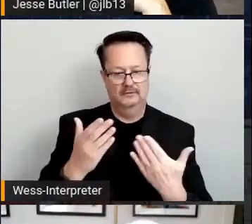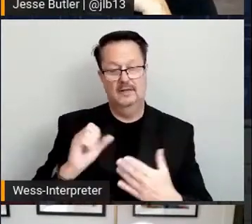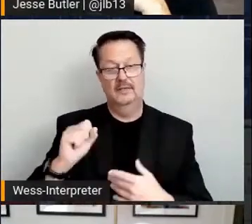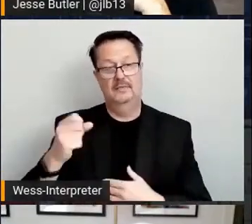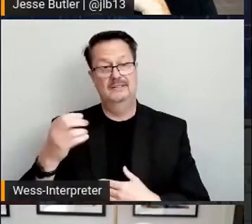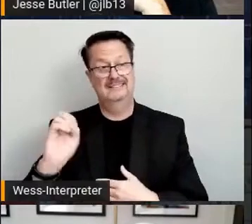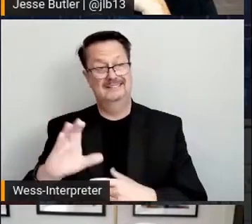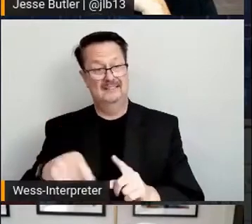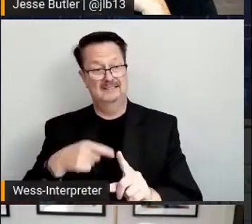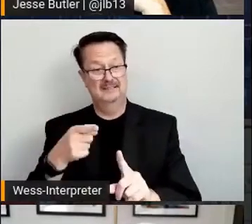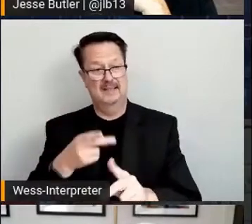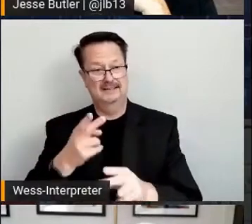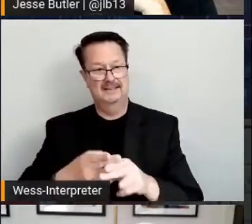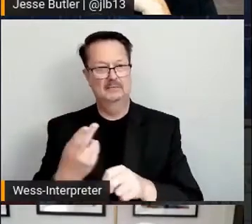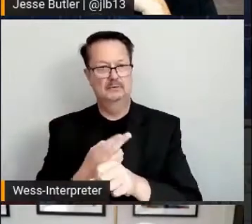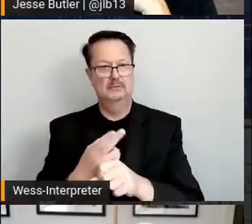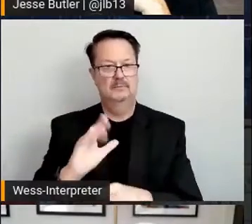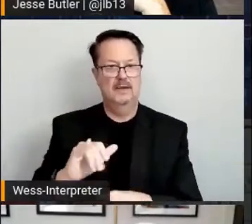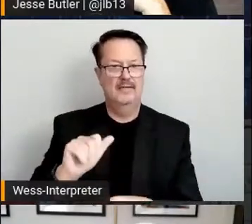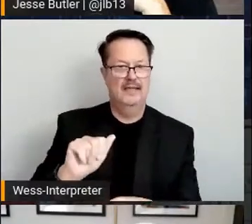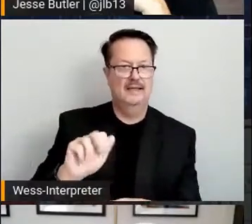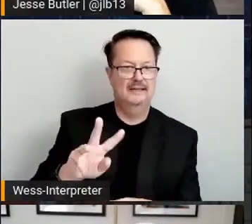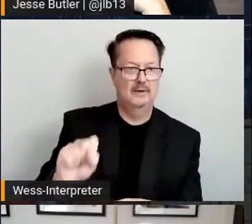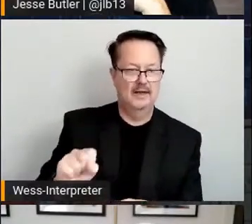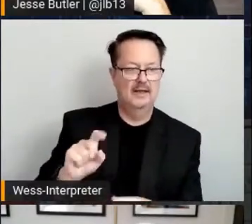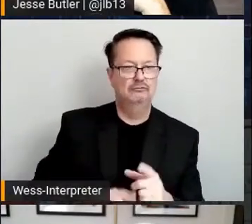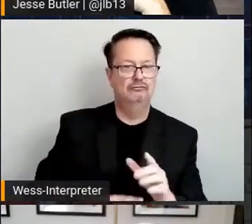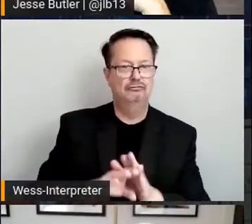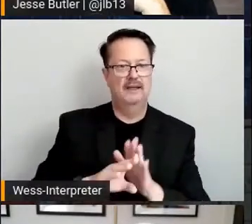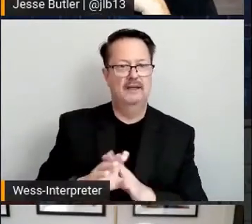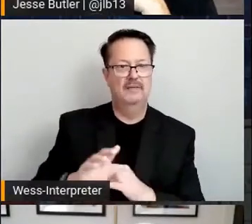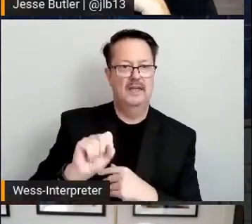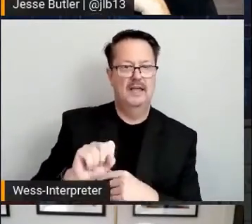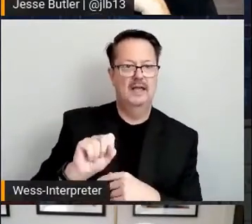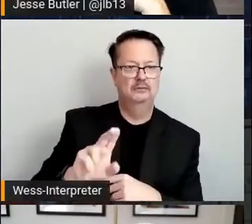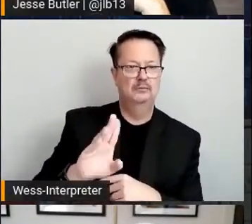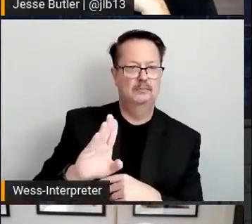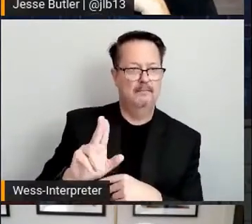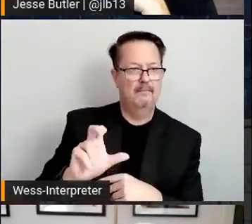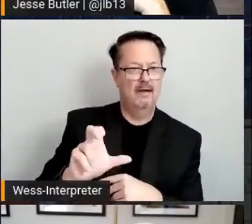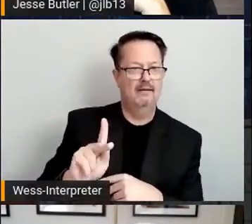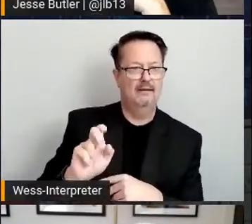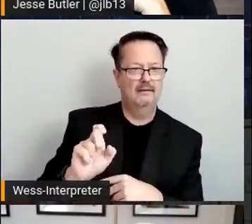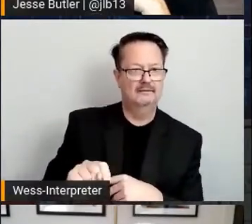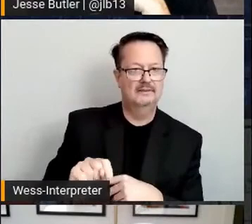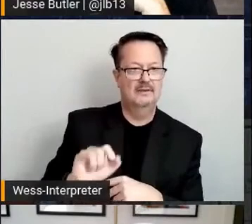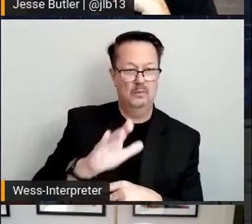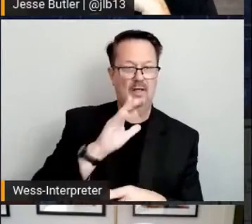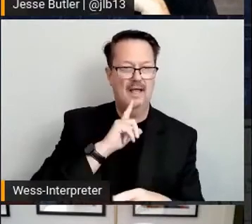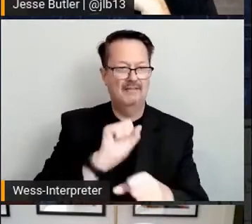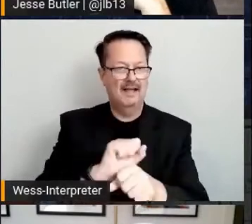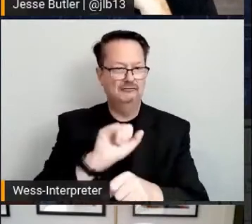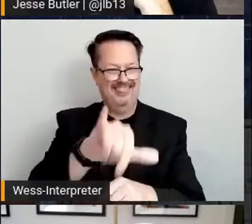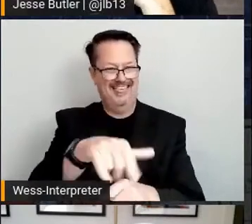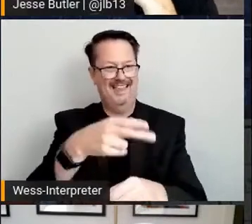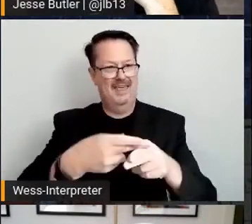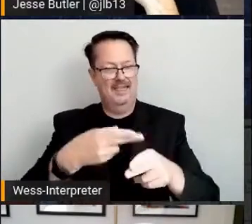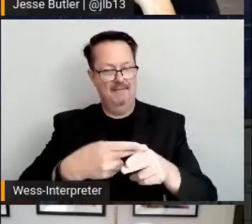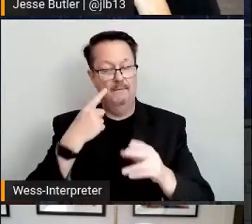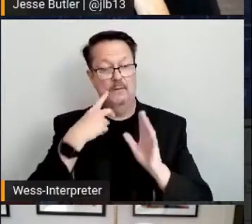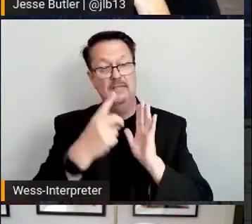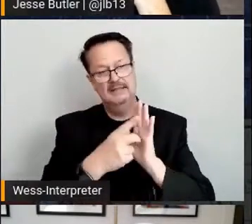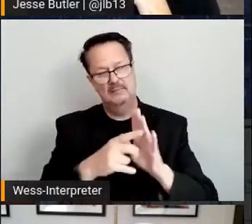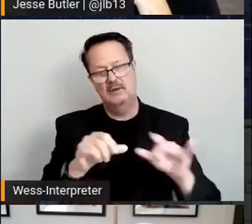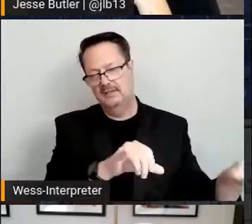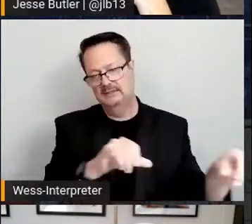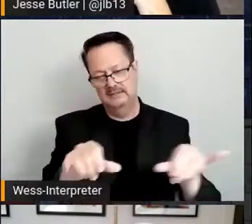the AWS API to create your S3 buckets. So the S3 buckets will have literally this name. For this demo, they have the same name, but they can have